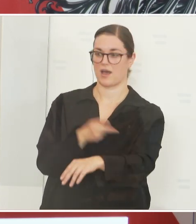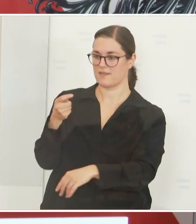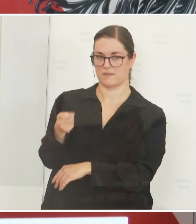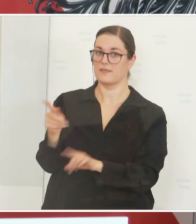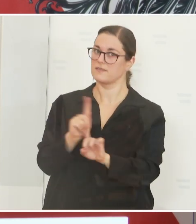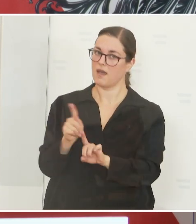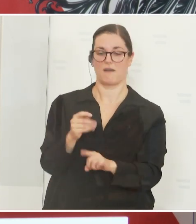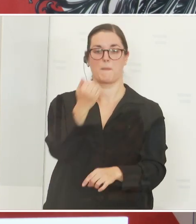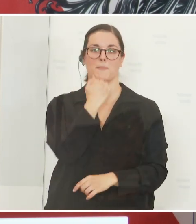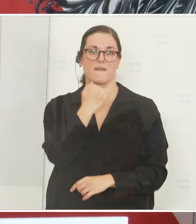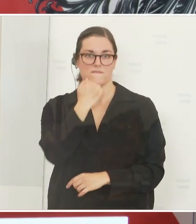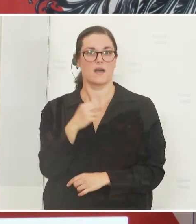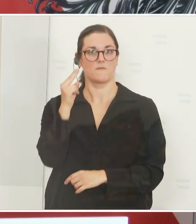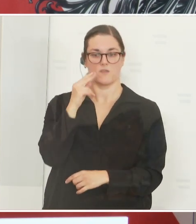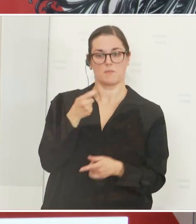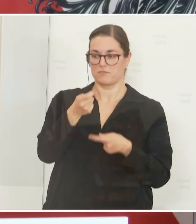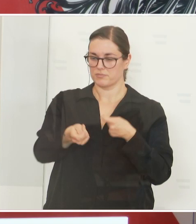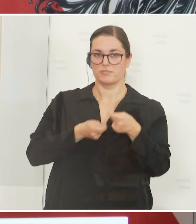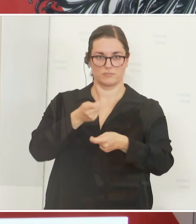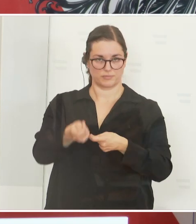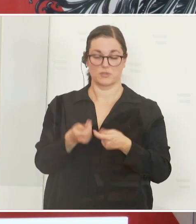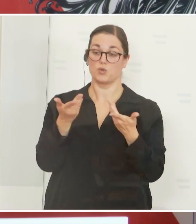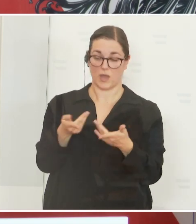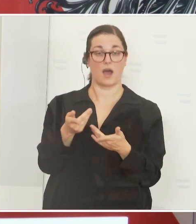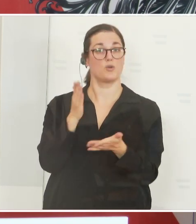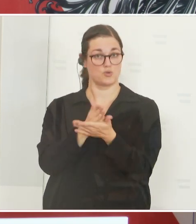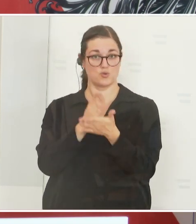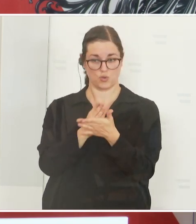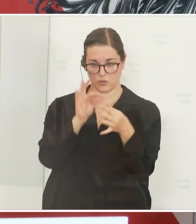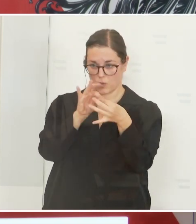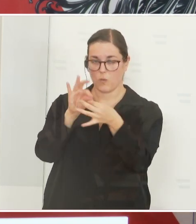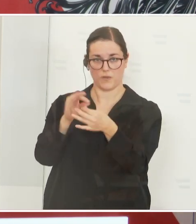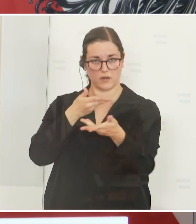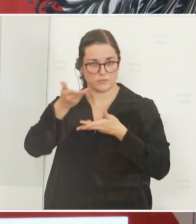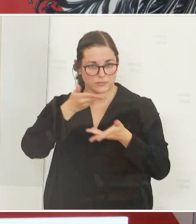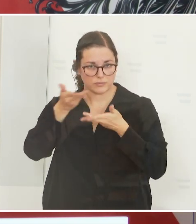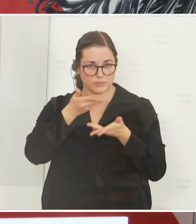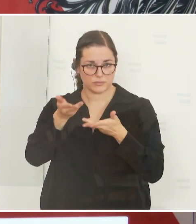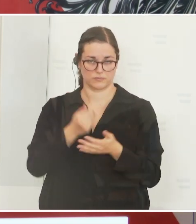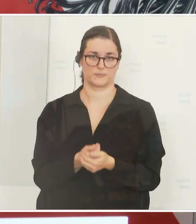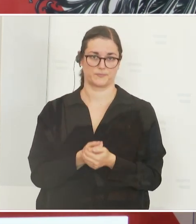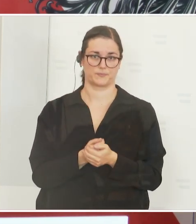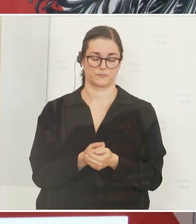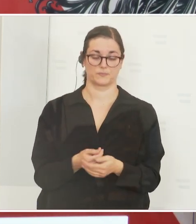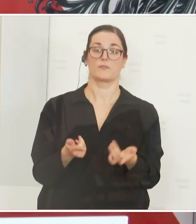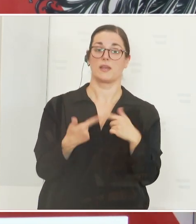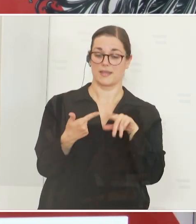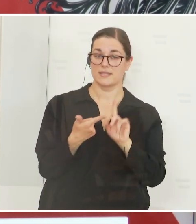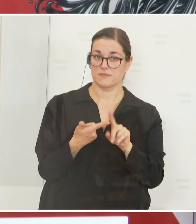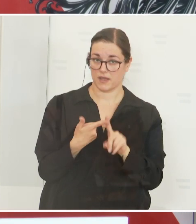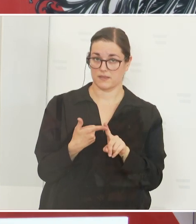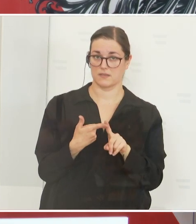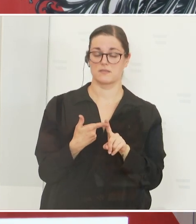we are in a dialogue with them, but at the end of the day, it's their companies and shareholders deciding what they're doing. B,